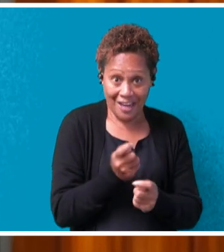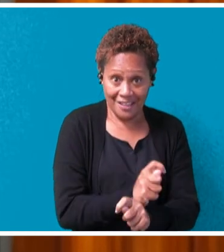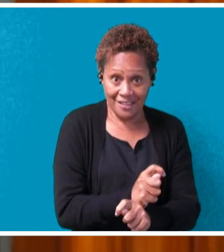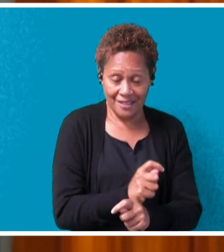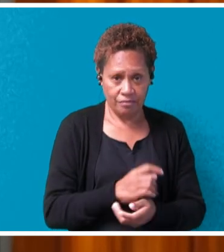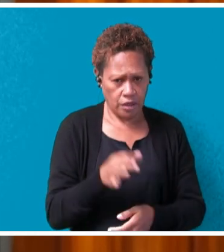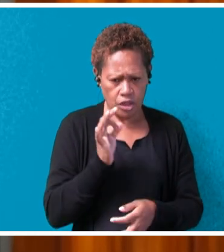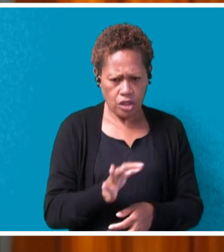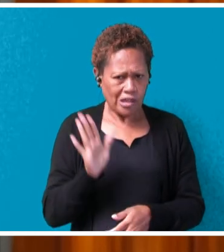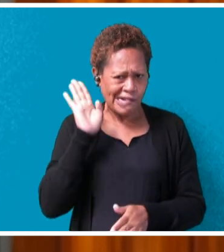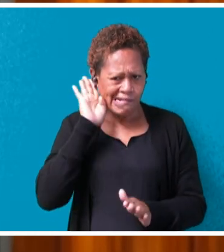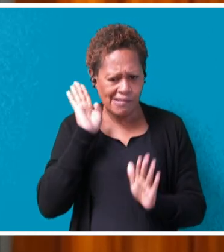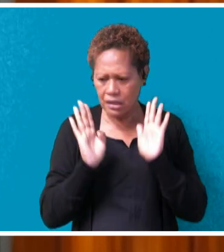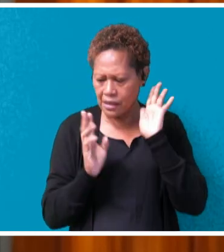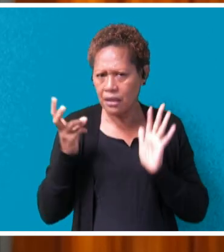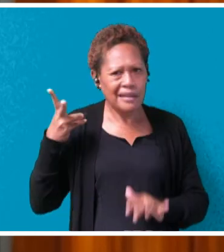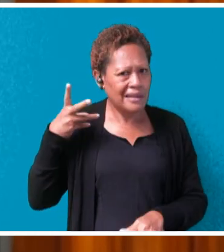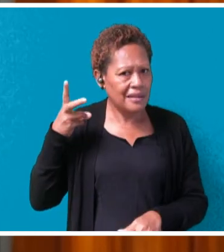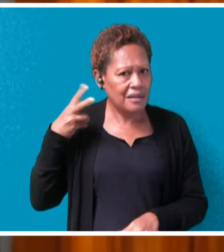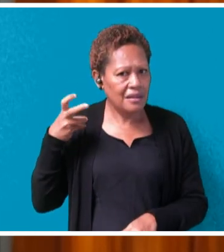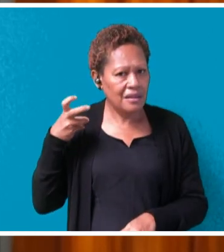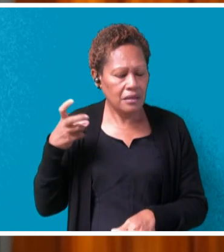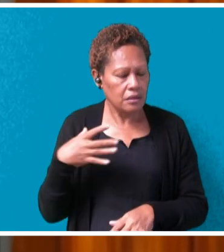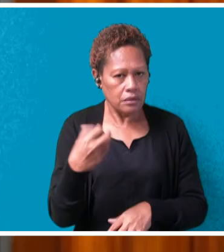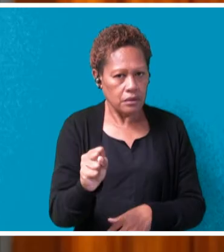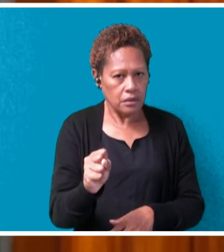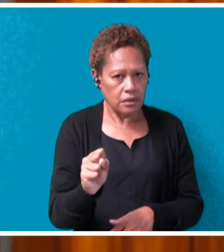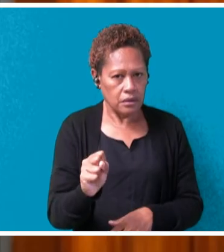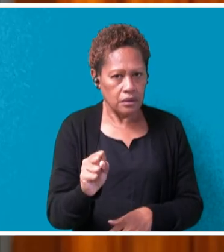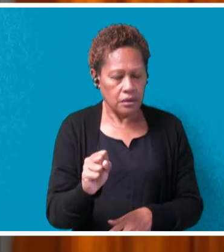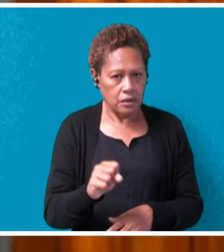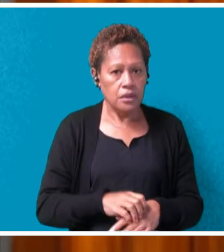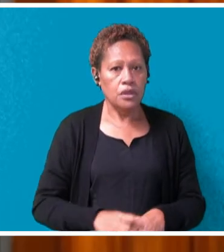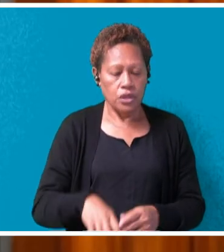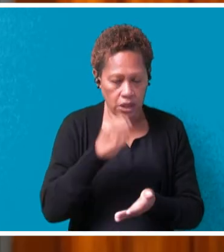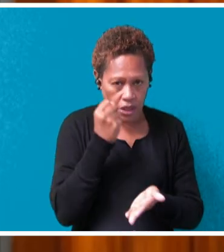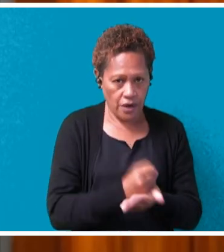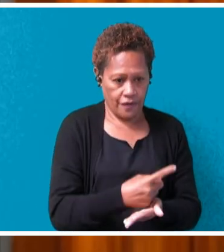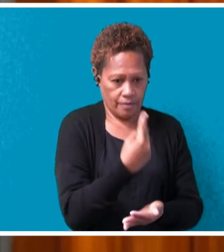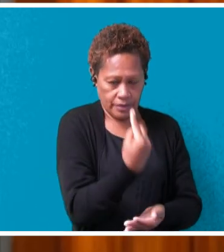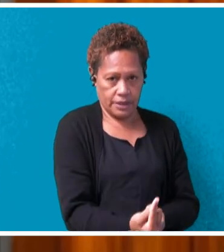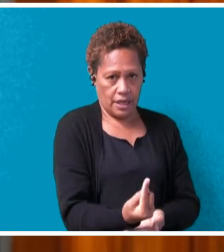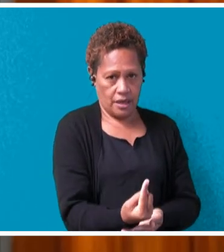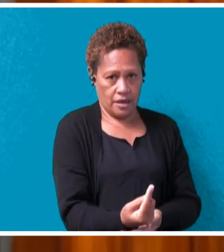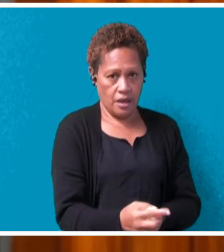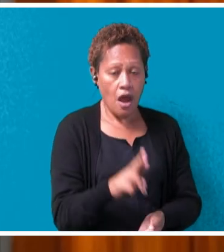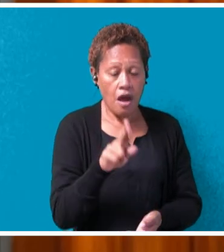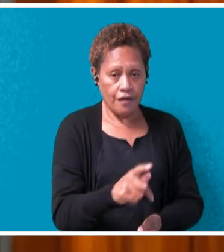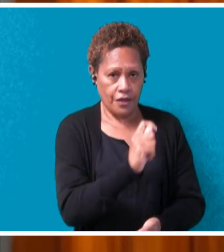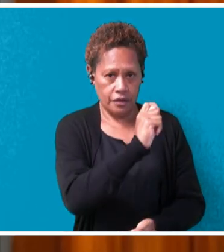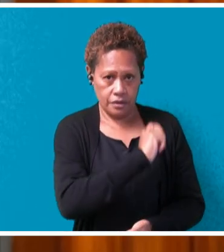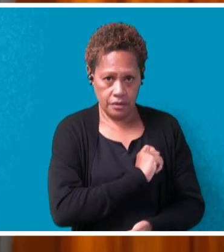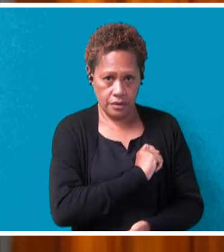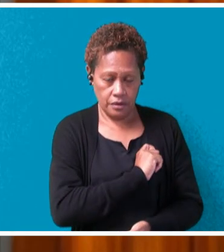Yan yabusta kada no muni itukutuku en dina all the decisions on kani no hindi to matin tu to bata non rebellion ta kina turana